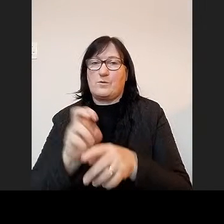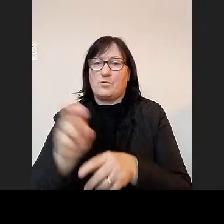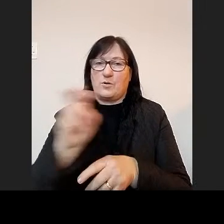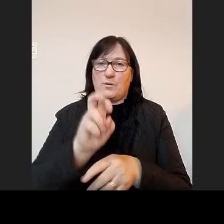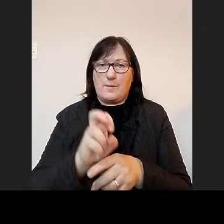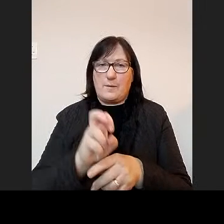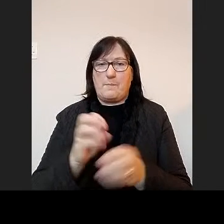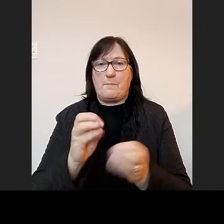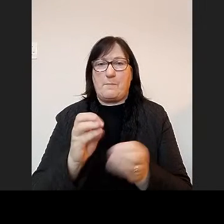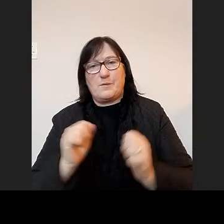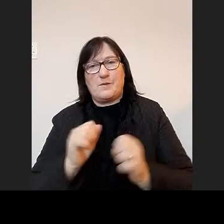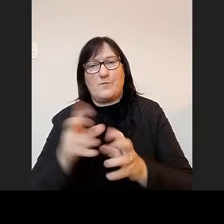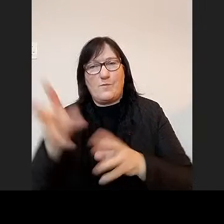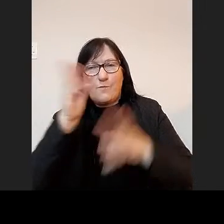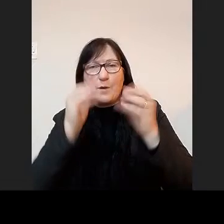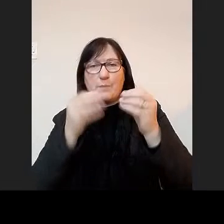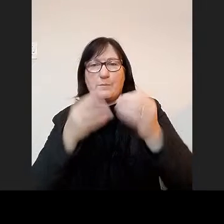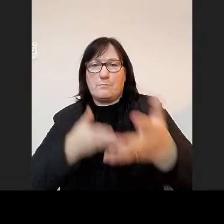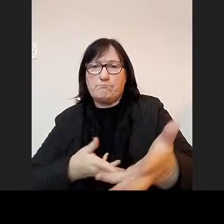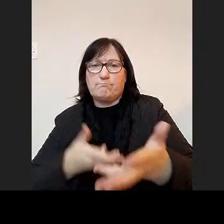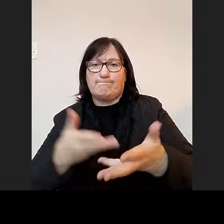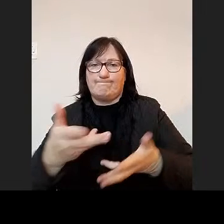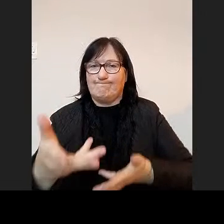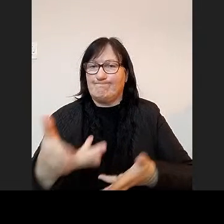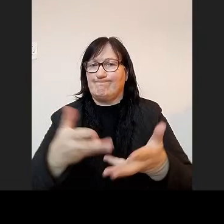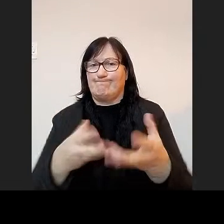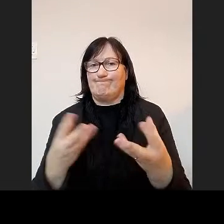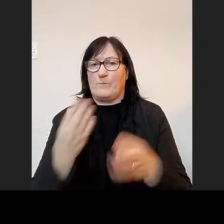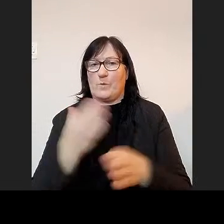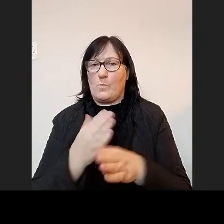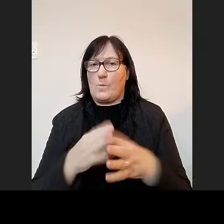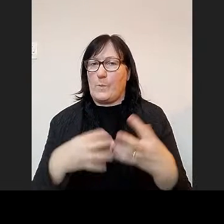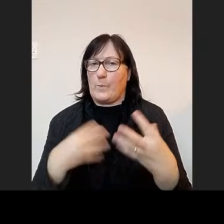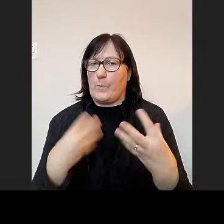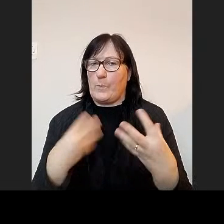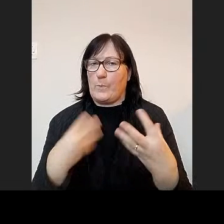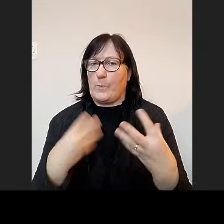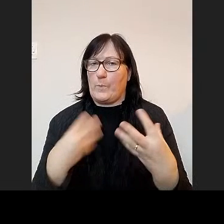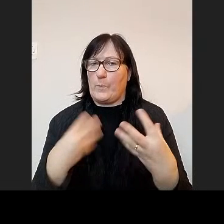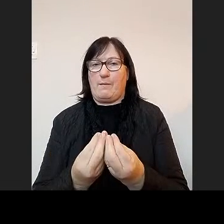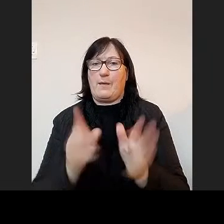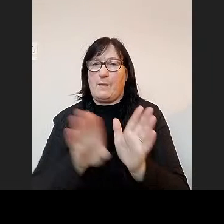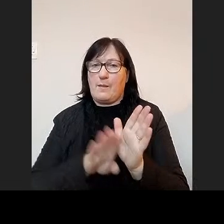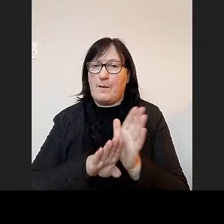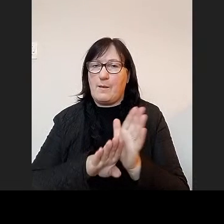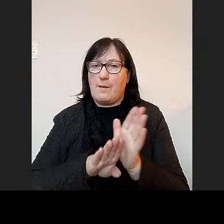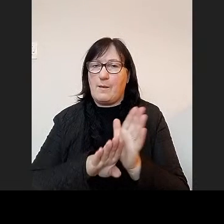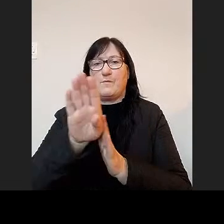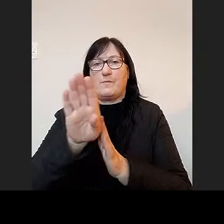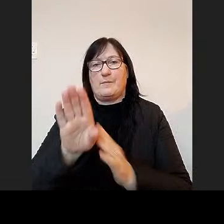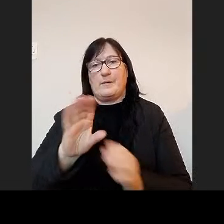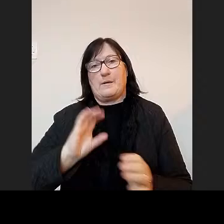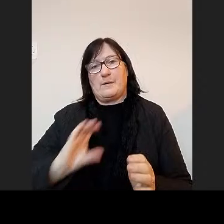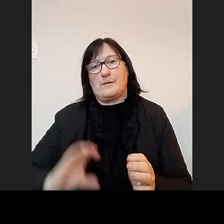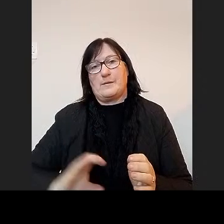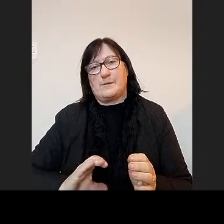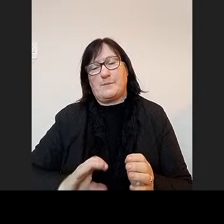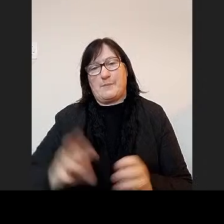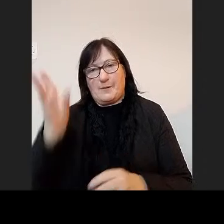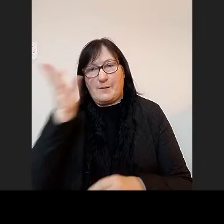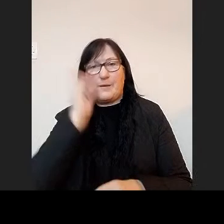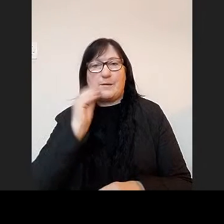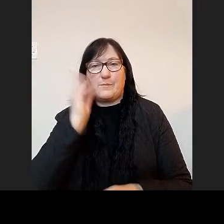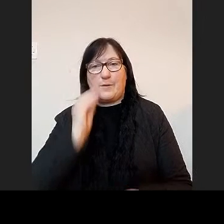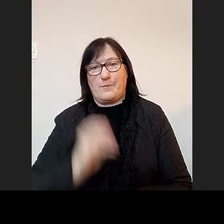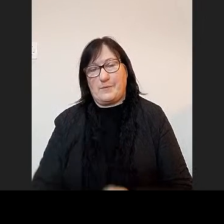exchange, deliberation, cooperative compliance for improved customer experience. My sense is that there is an